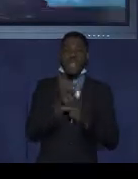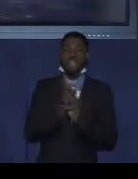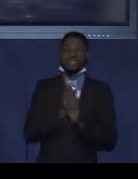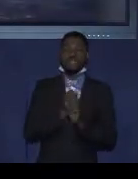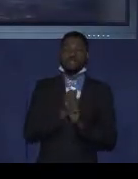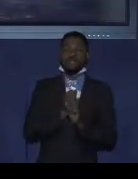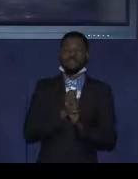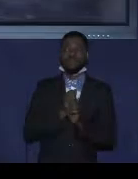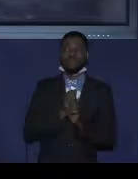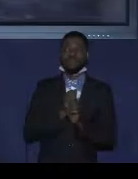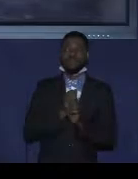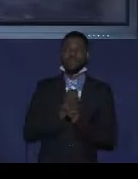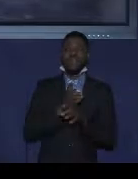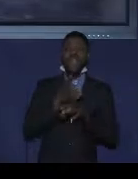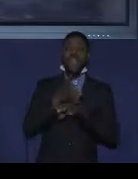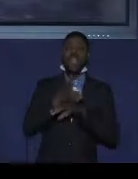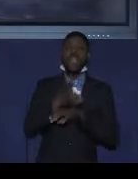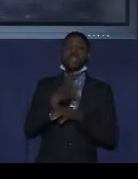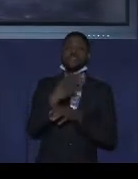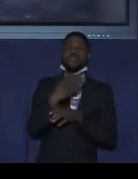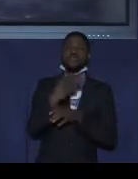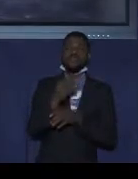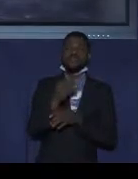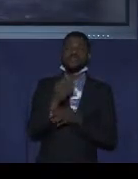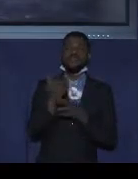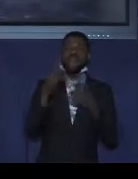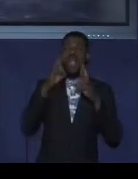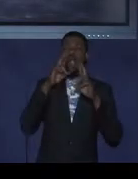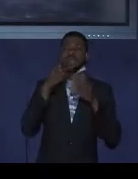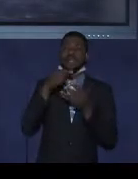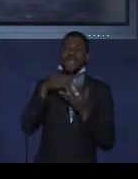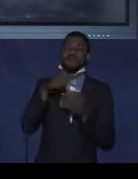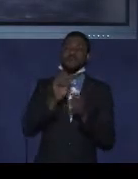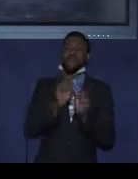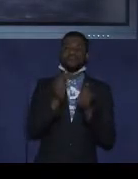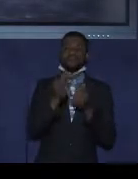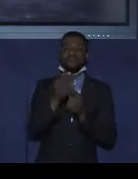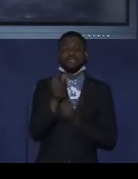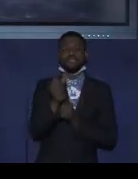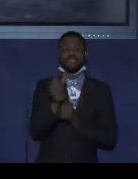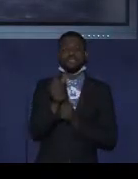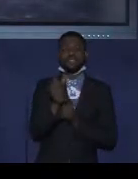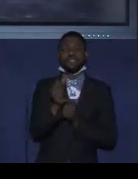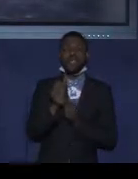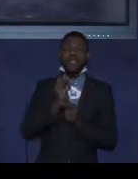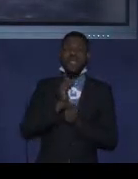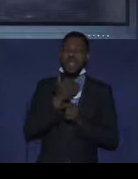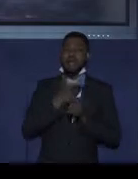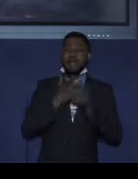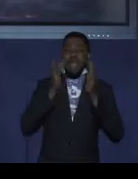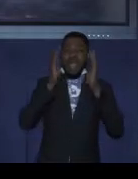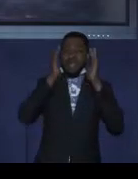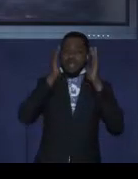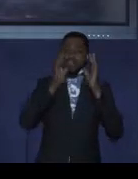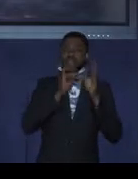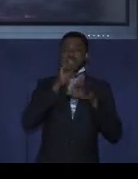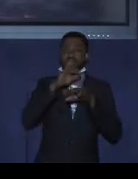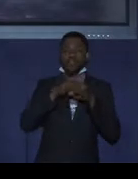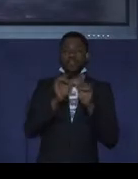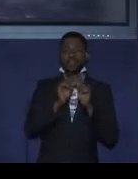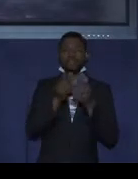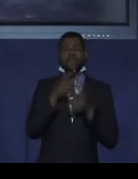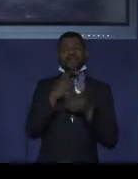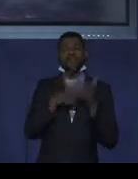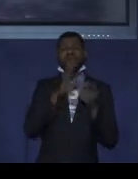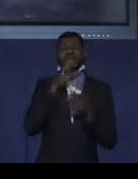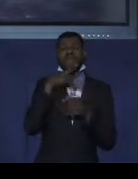achieve. Now, let's talk about causes of conflict among groups. Our attention is on group conflict.